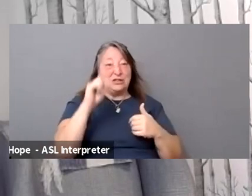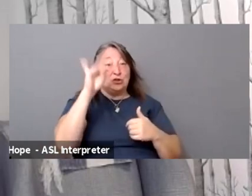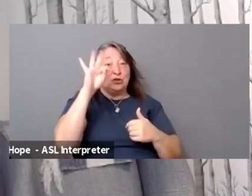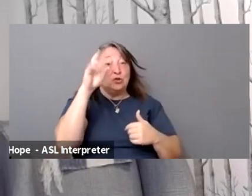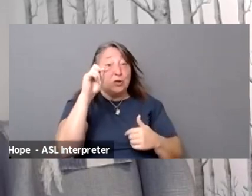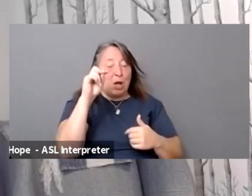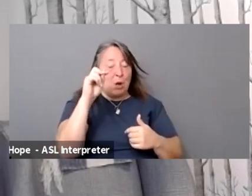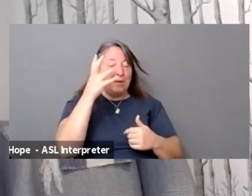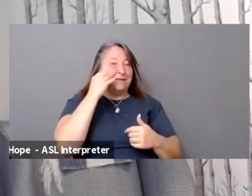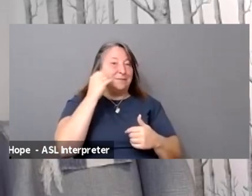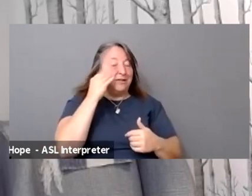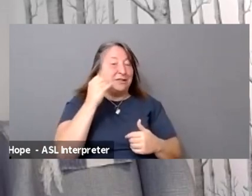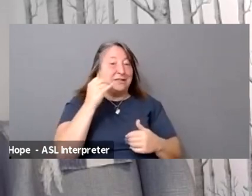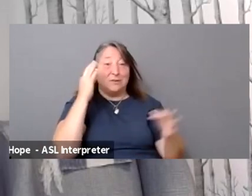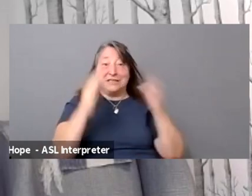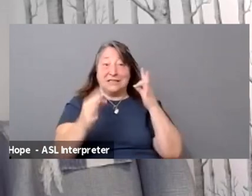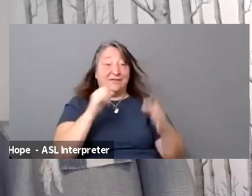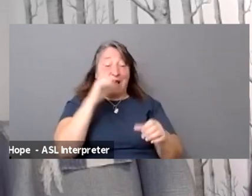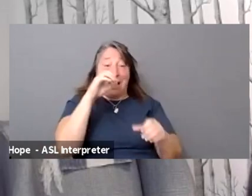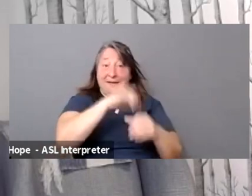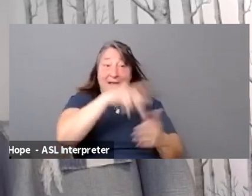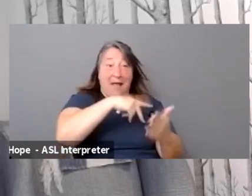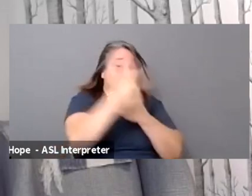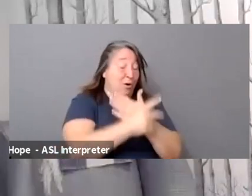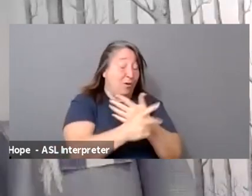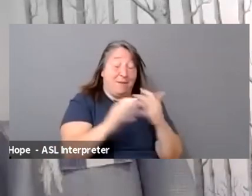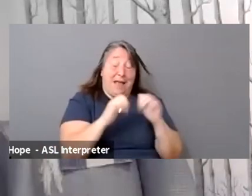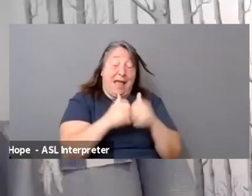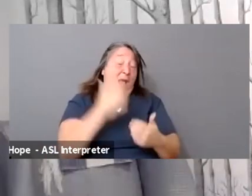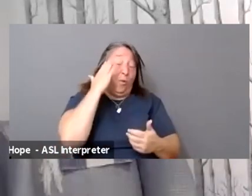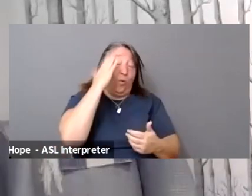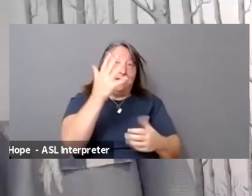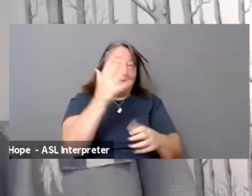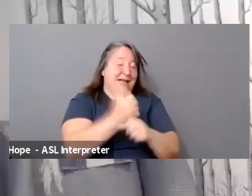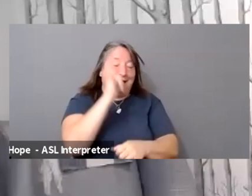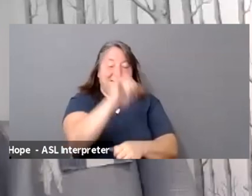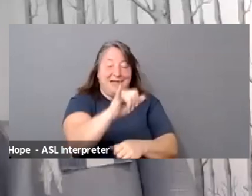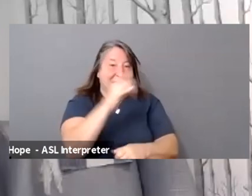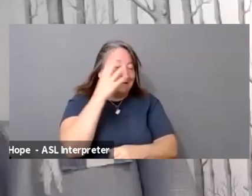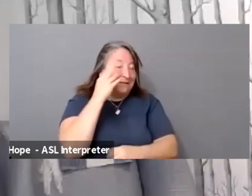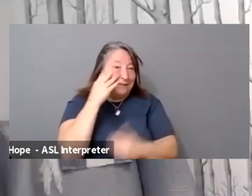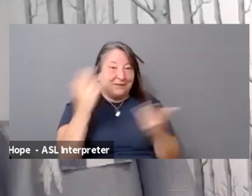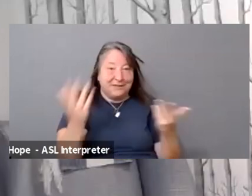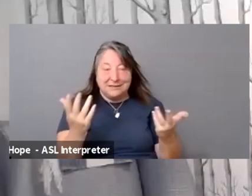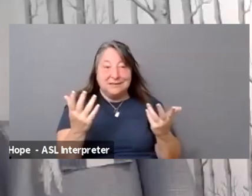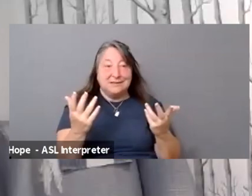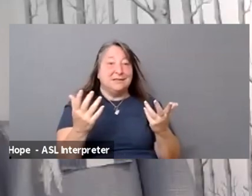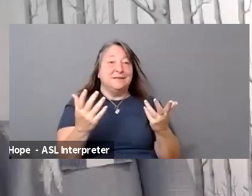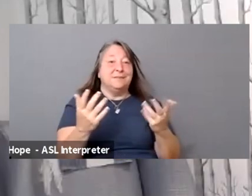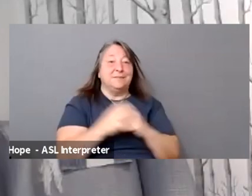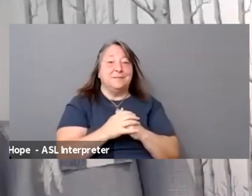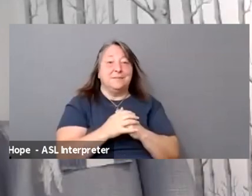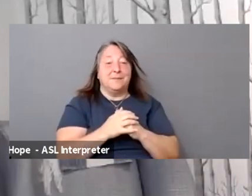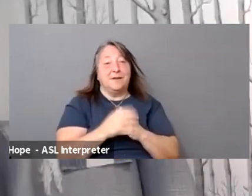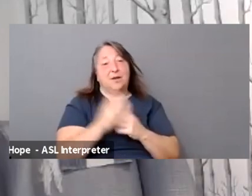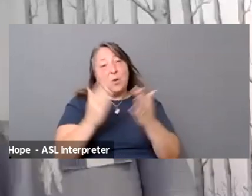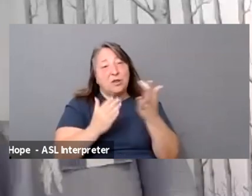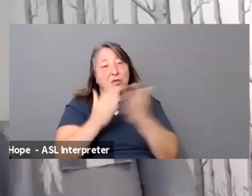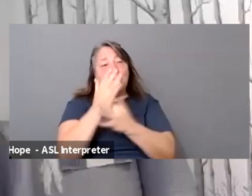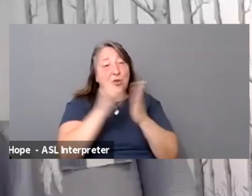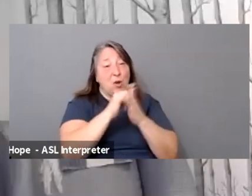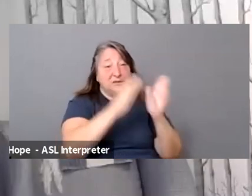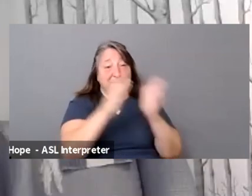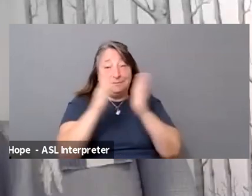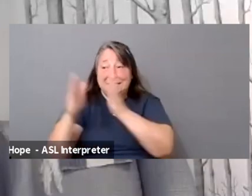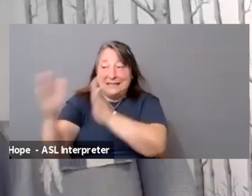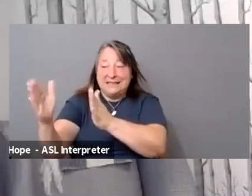gotten otherwise, other than going through the normal process of trying to get representation and doing, you know, going through that those means, which aren't